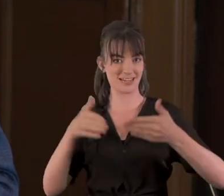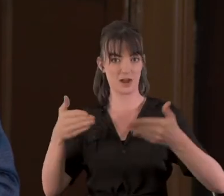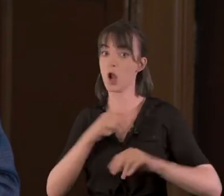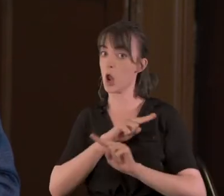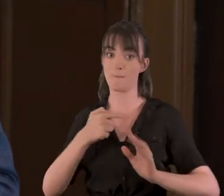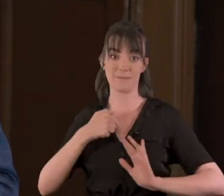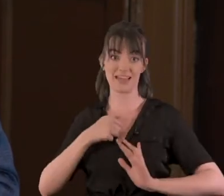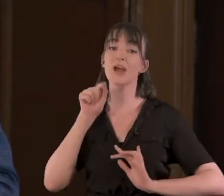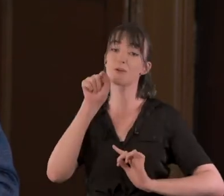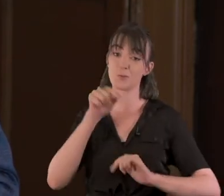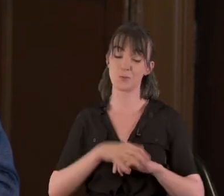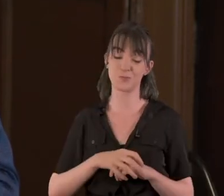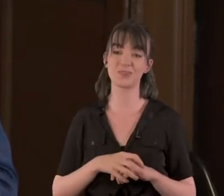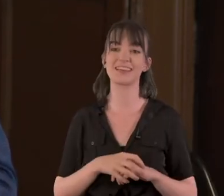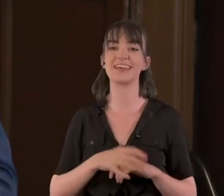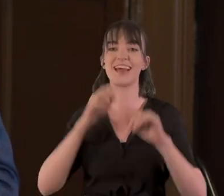it is you.